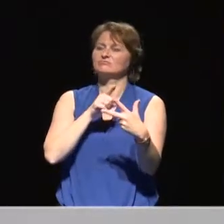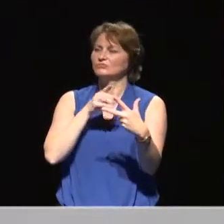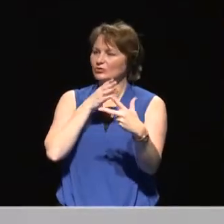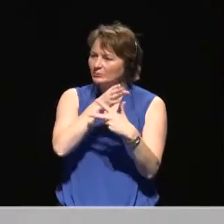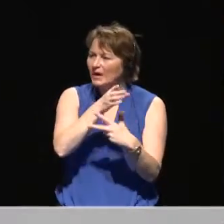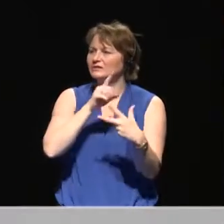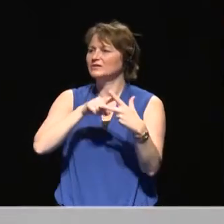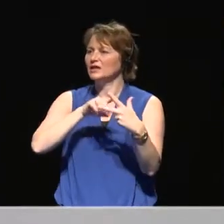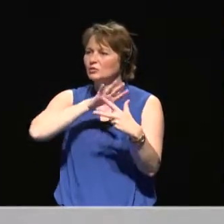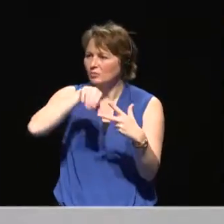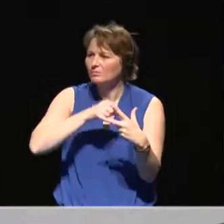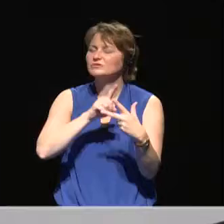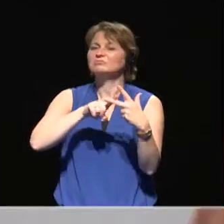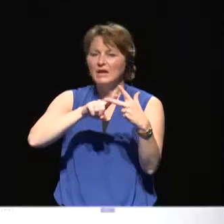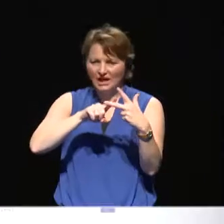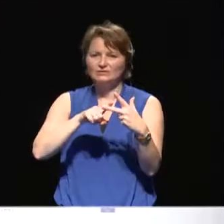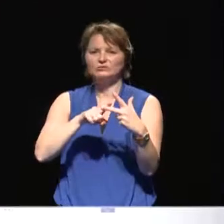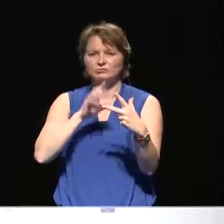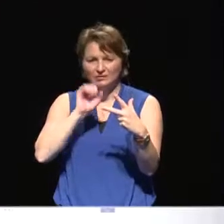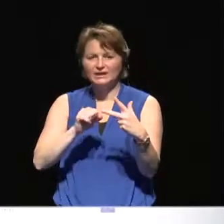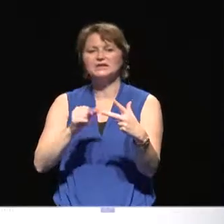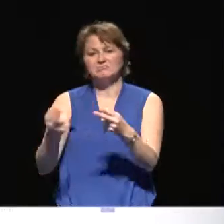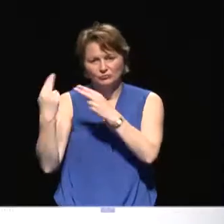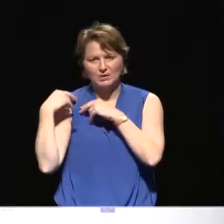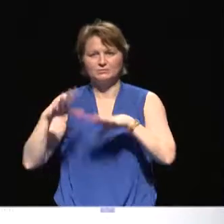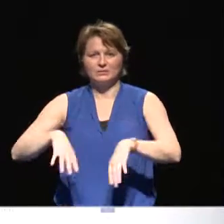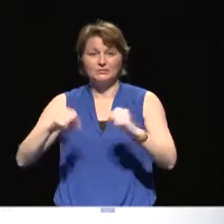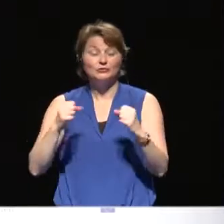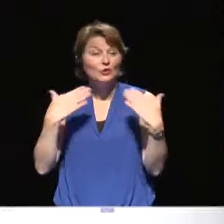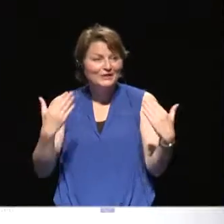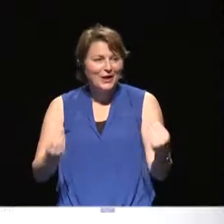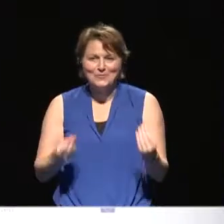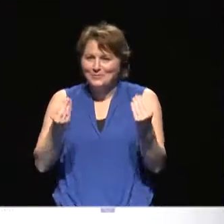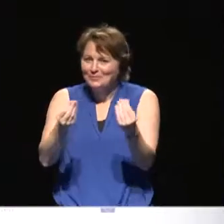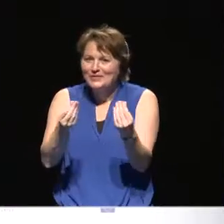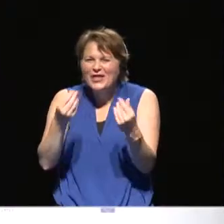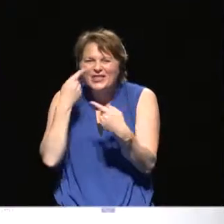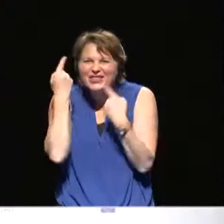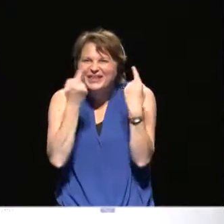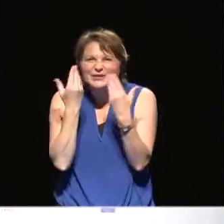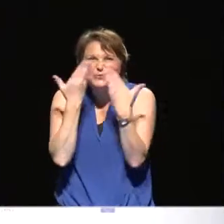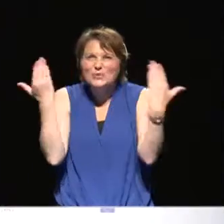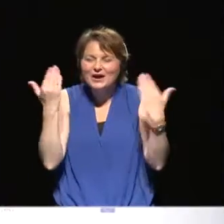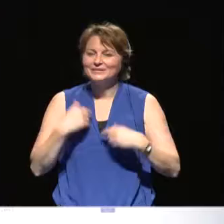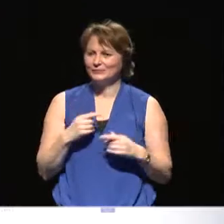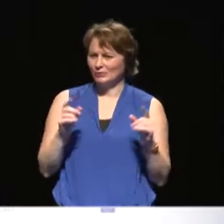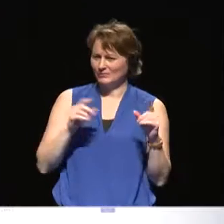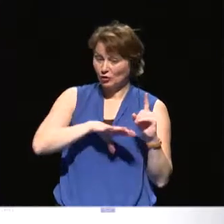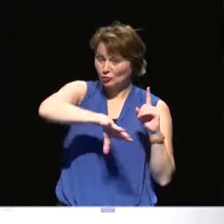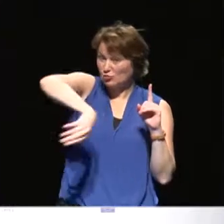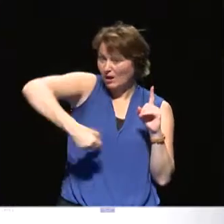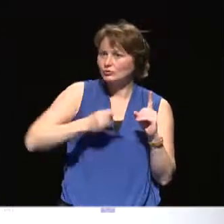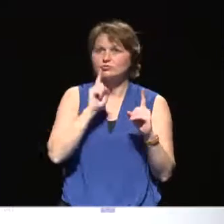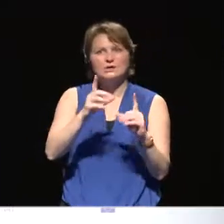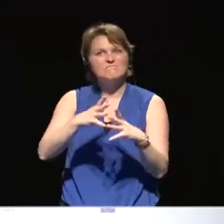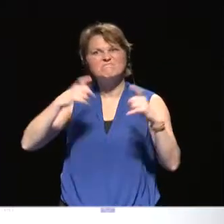So I'm looking forward to a fruitful debate today, so I would just give some food for thought here, very shortly. Corruption has a huge